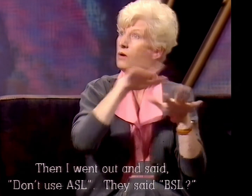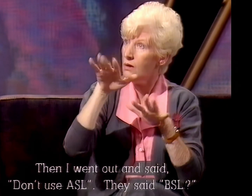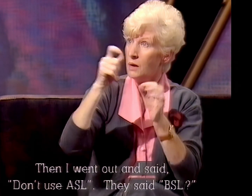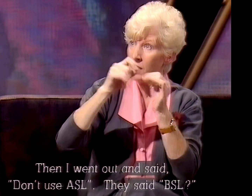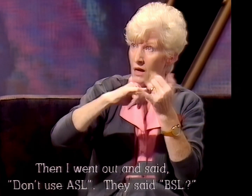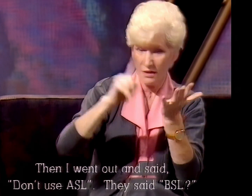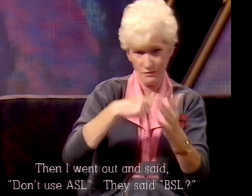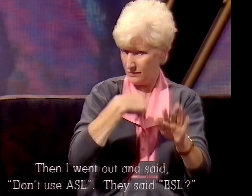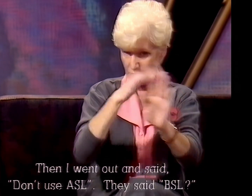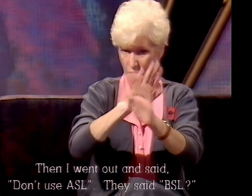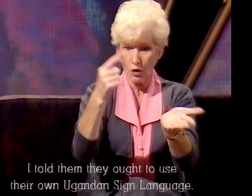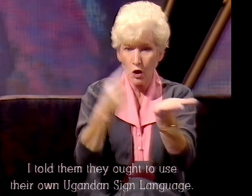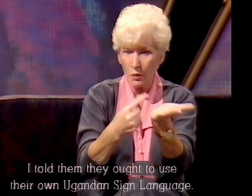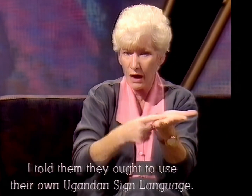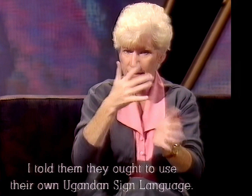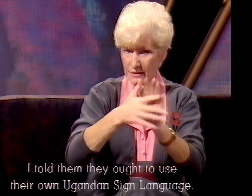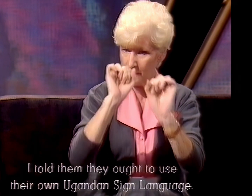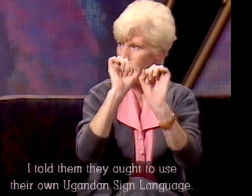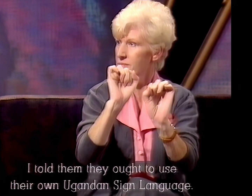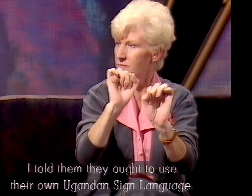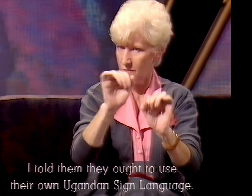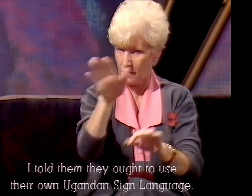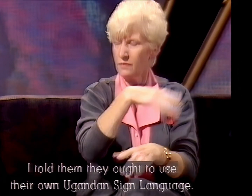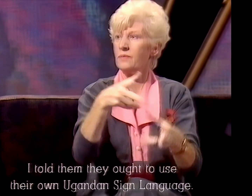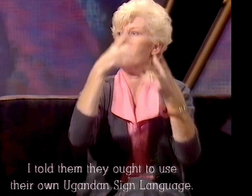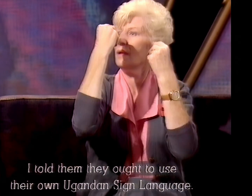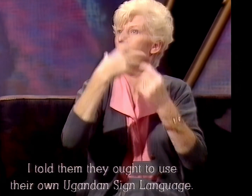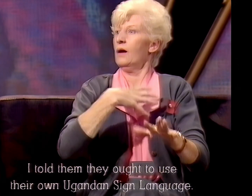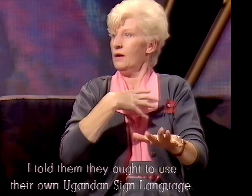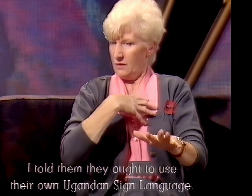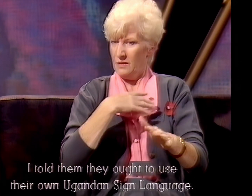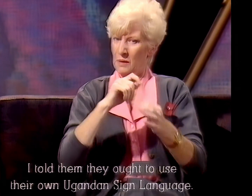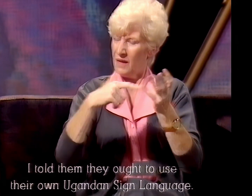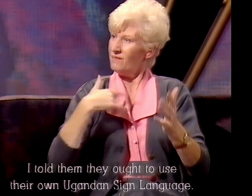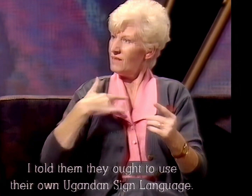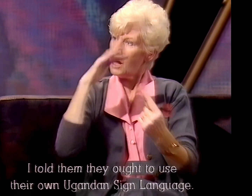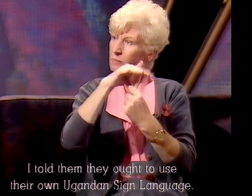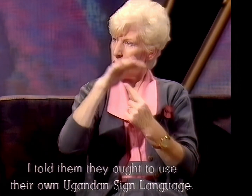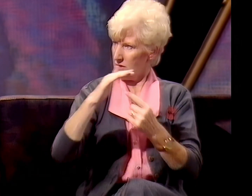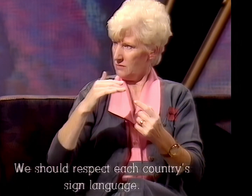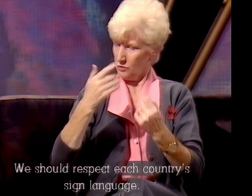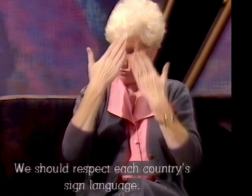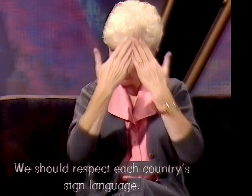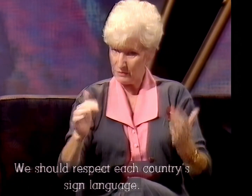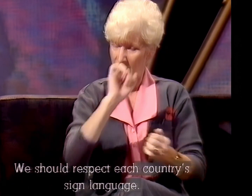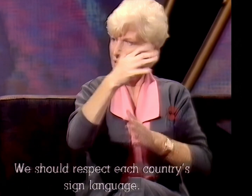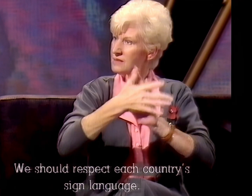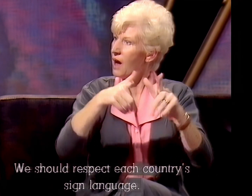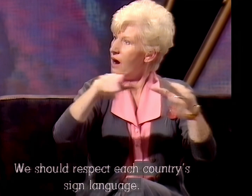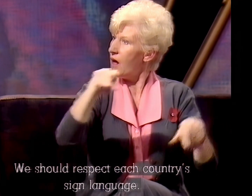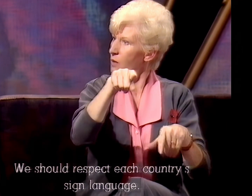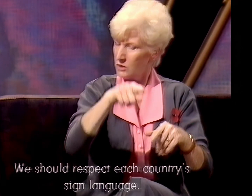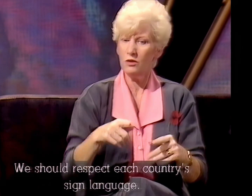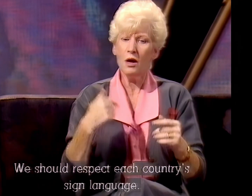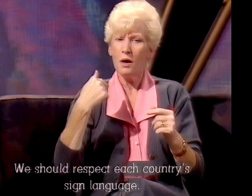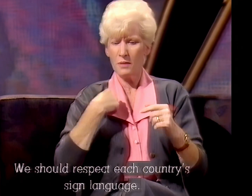them, you don't want to be using ASL. Oh, should we use BSL? No, no. I told them they ought to use their own Ugandan sign language. And